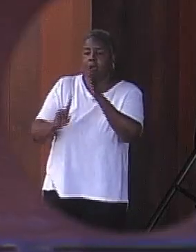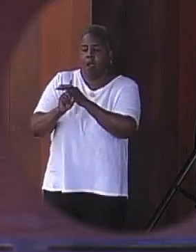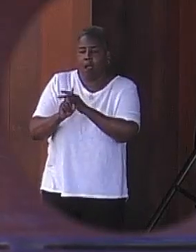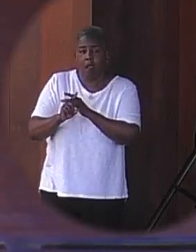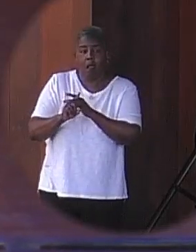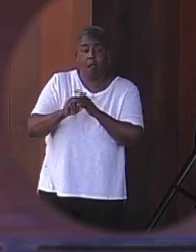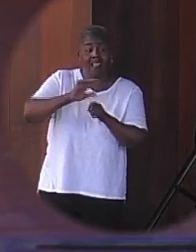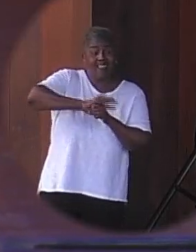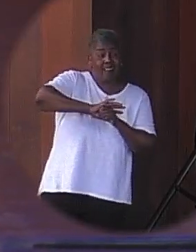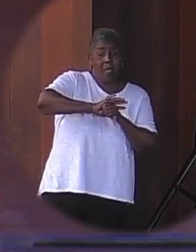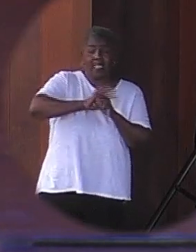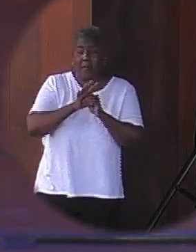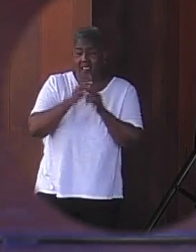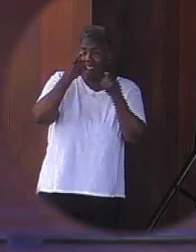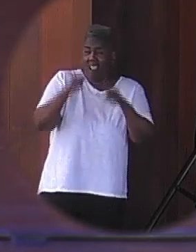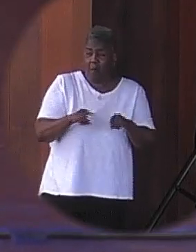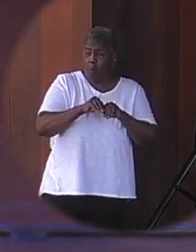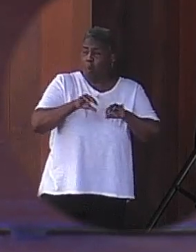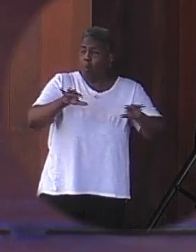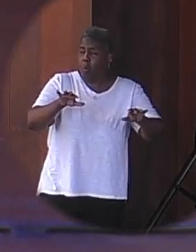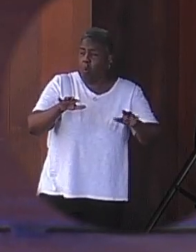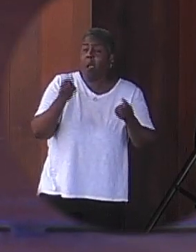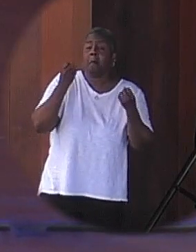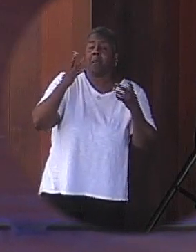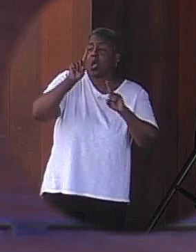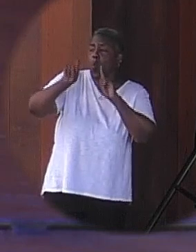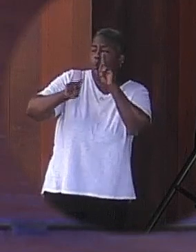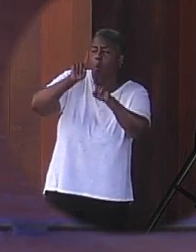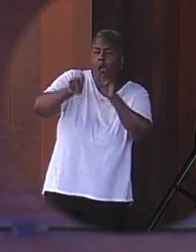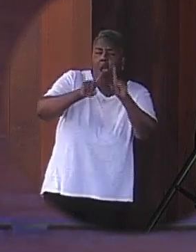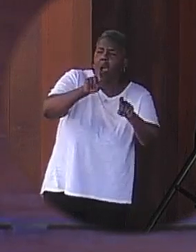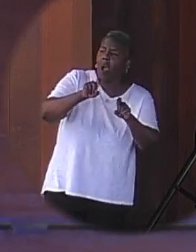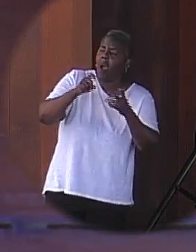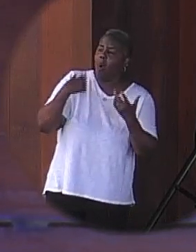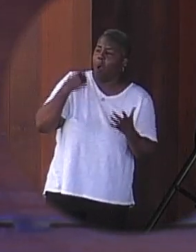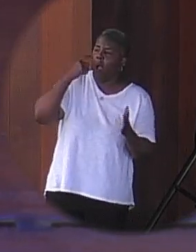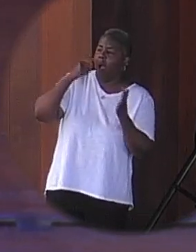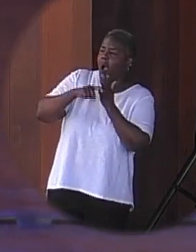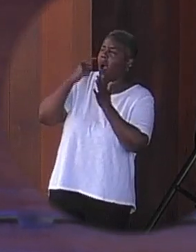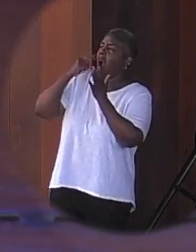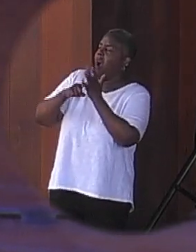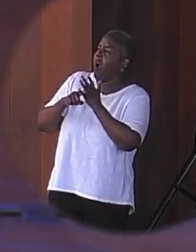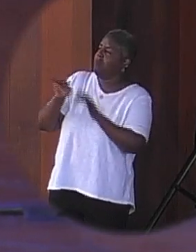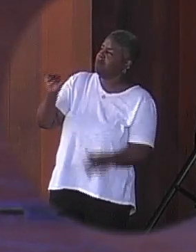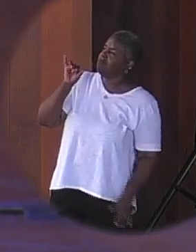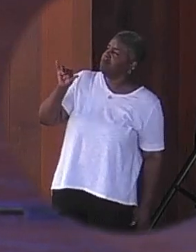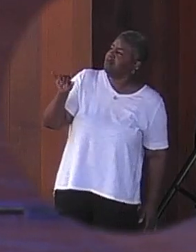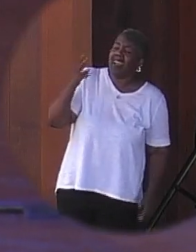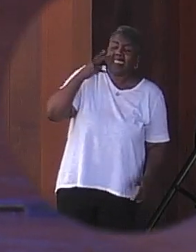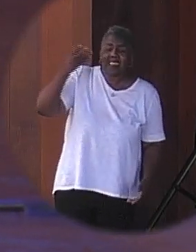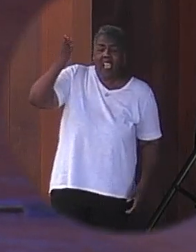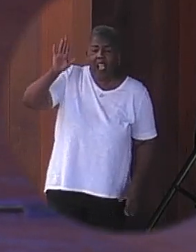The pandemic causes questions that open our eyes to the will of God in